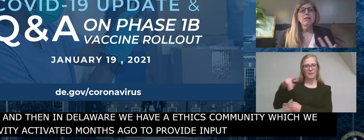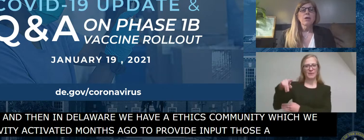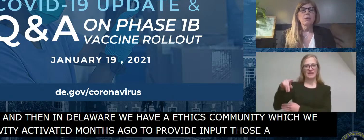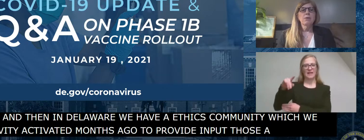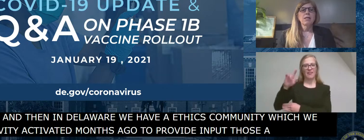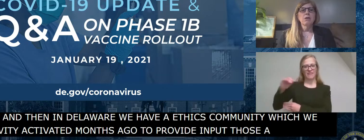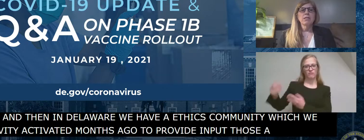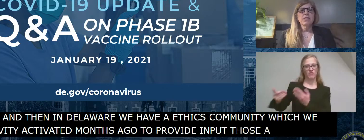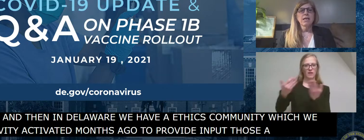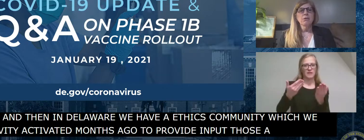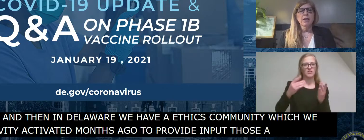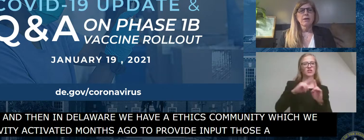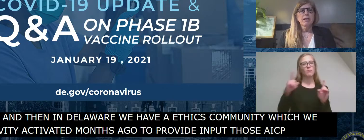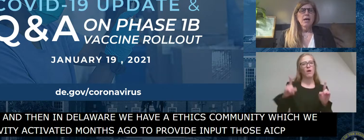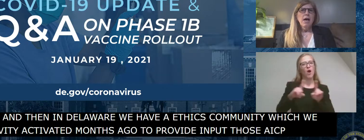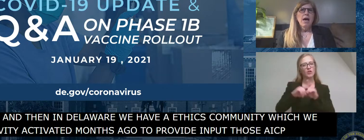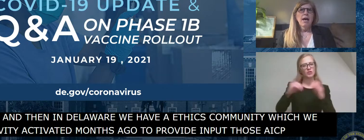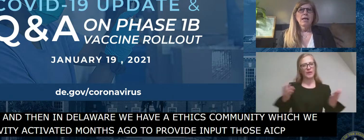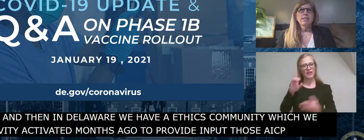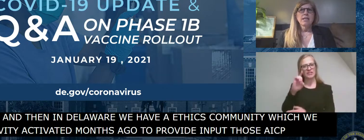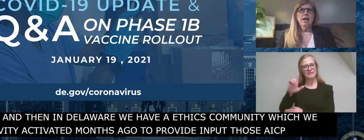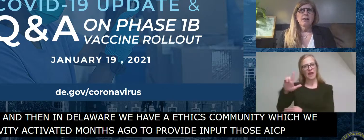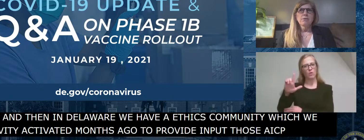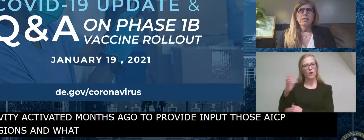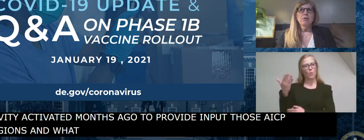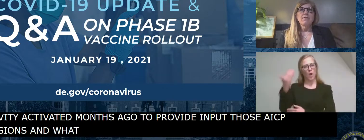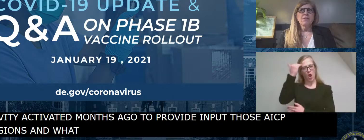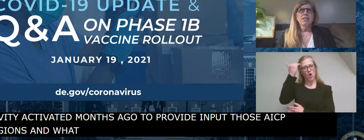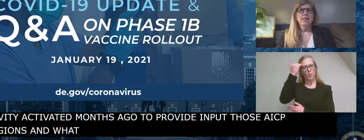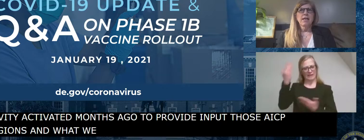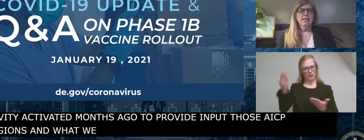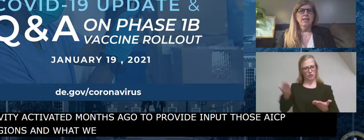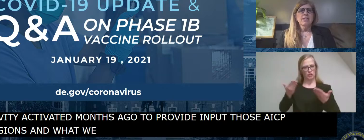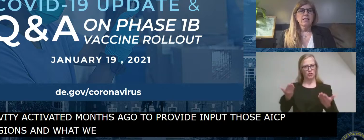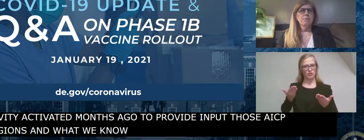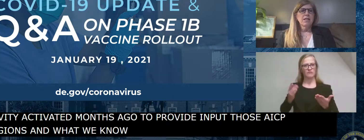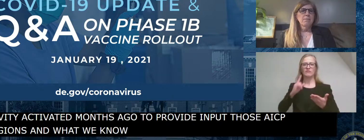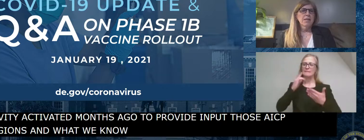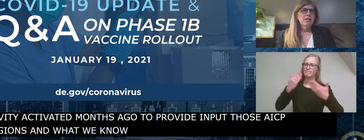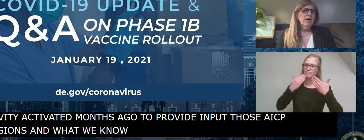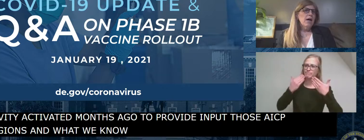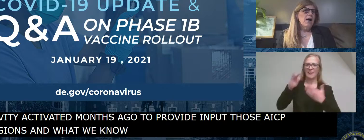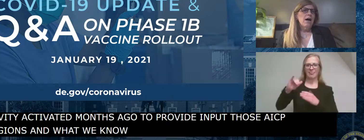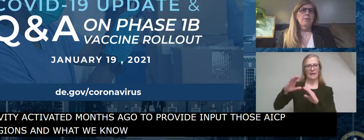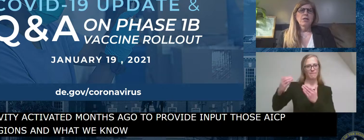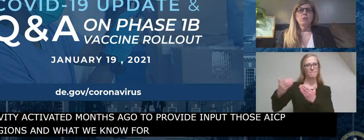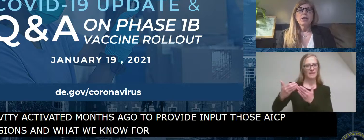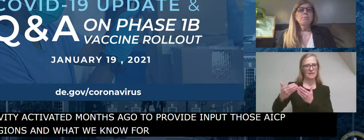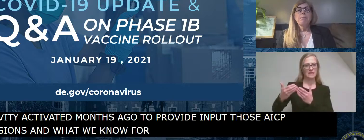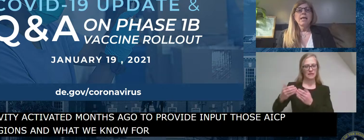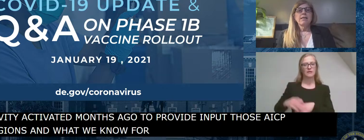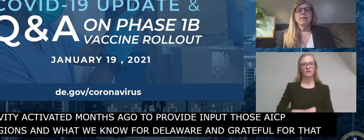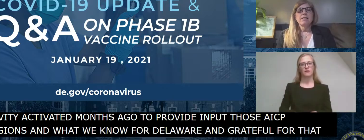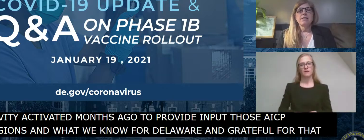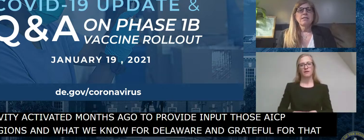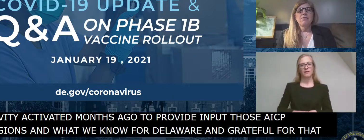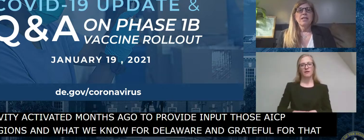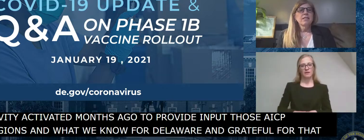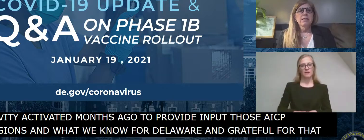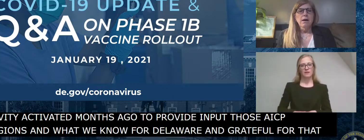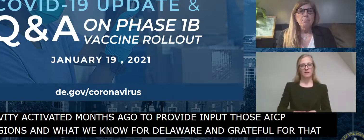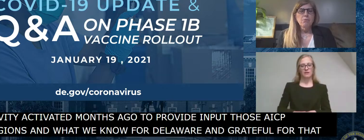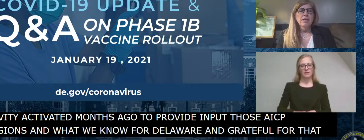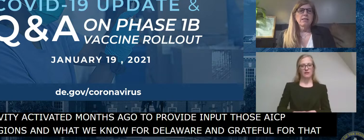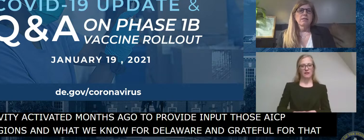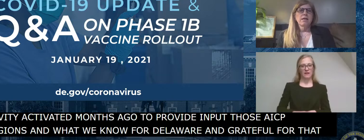on Delaware, what we know in Delaware, and really grateful to that ethics committee. But, we didn't make these